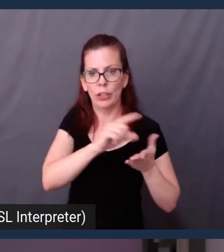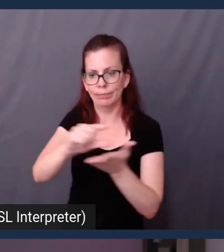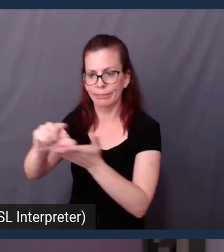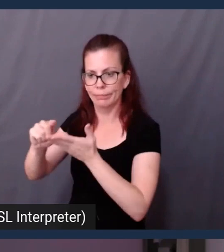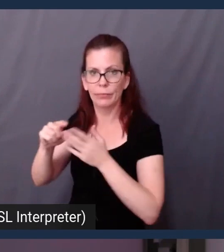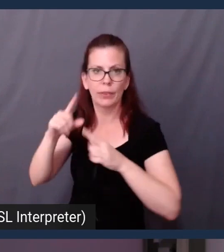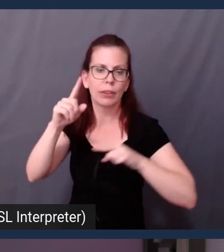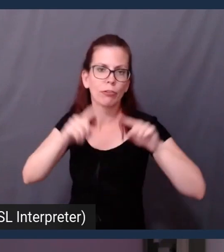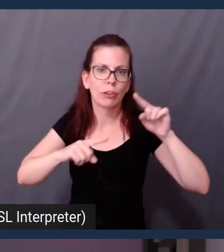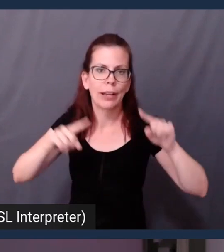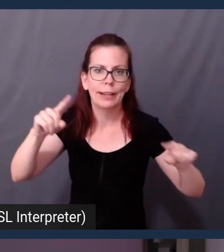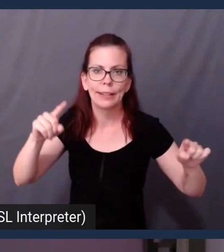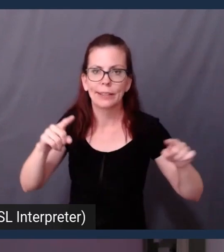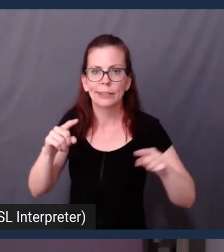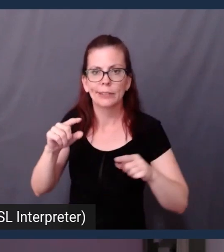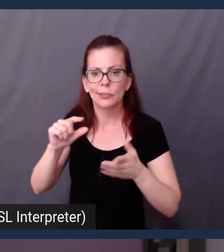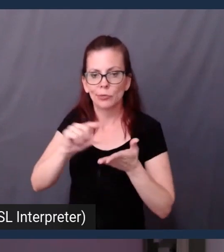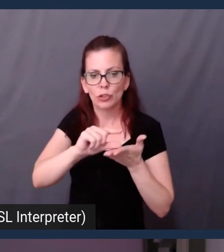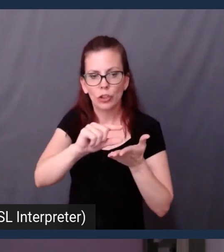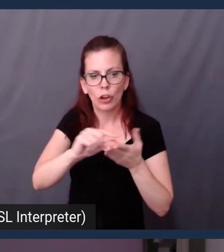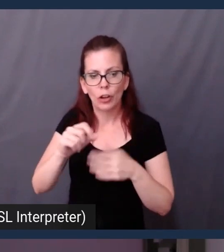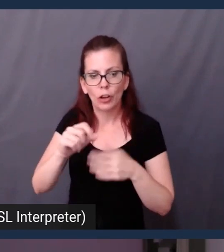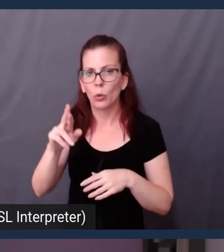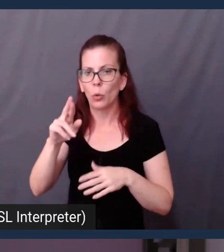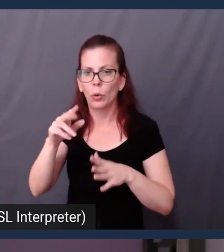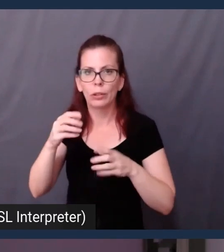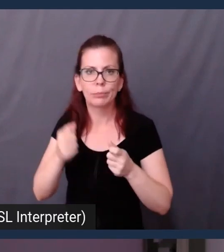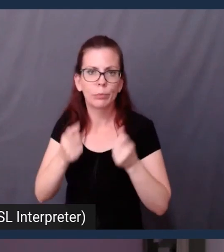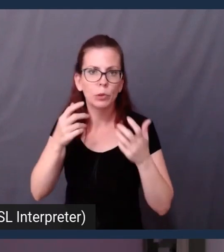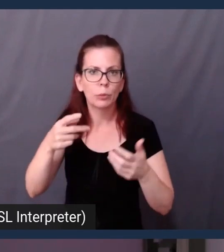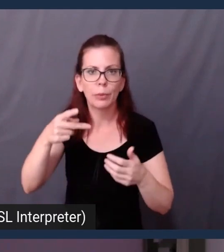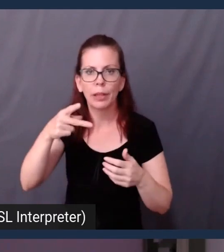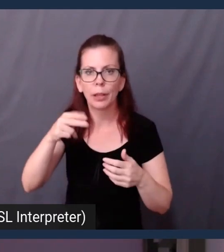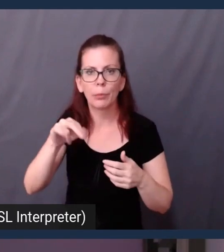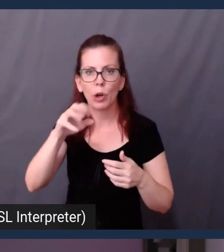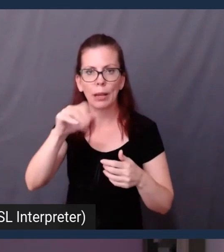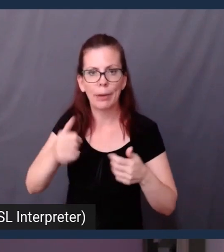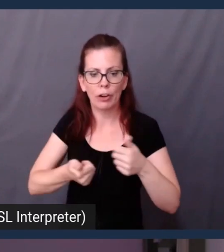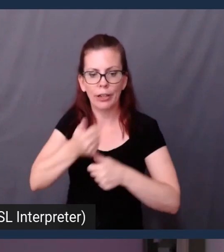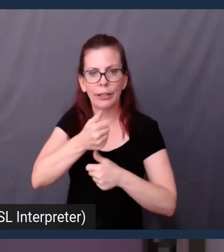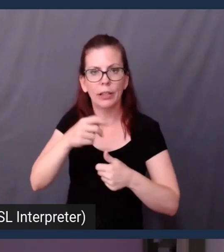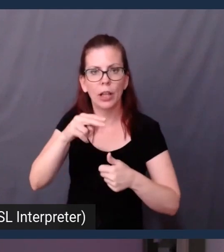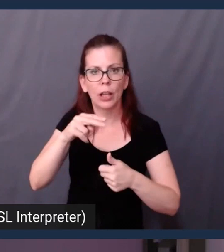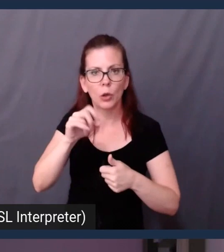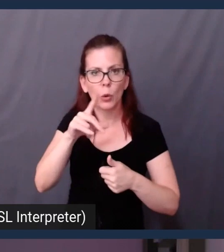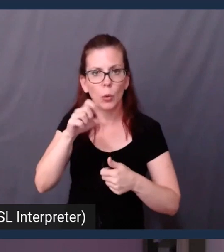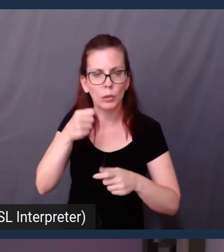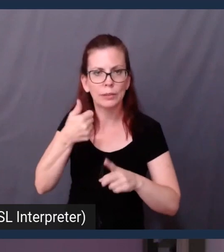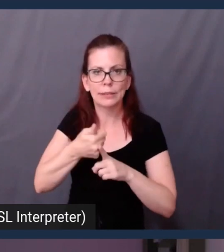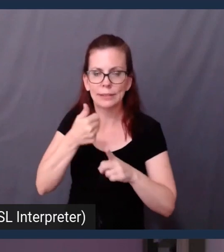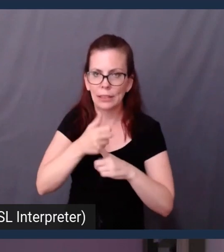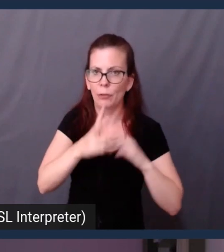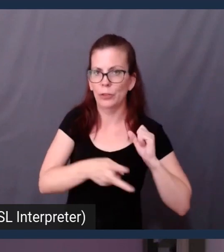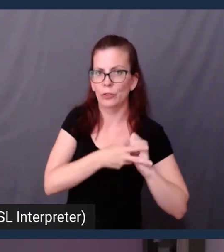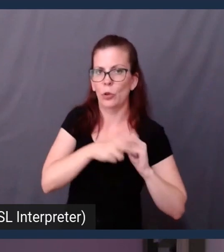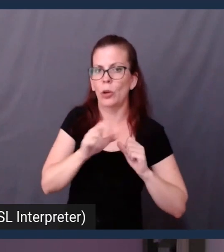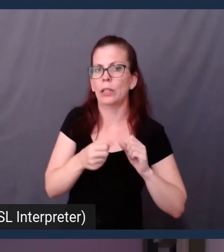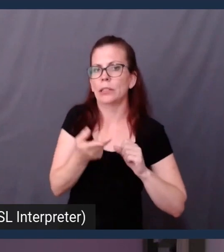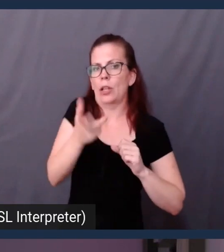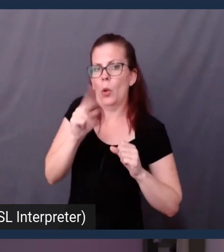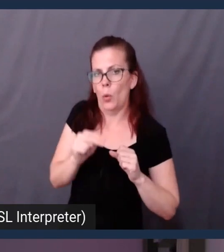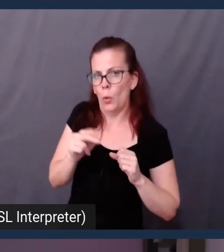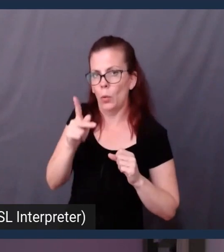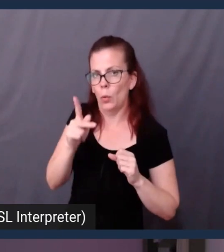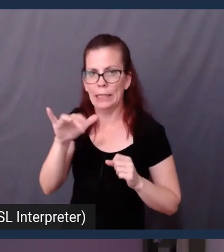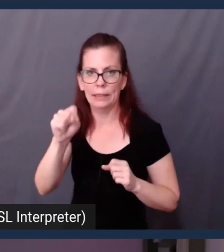different shards or kind of multiple primary nodes, and each primary node will store its own set of keys. And each of